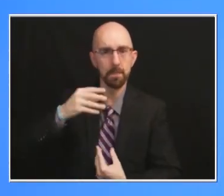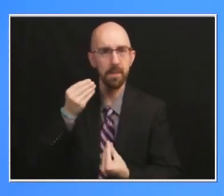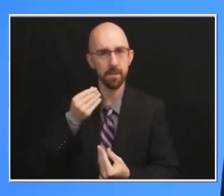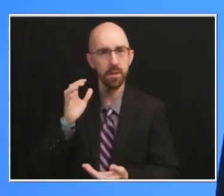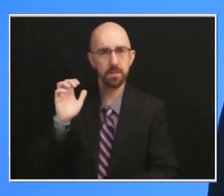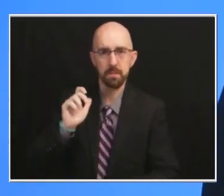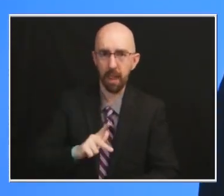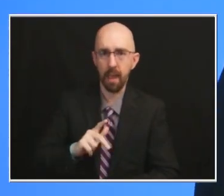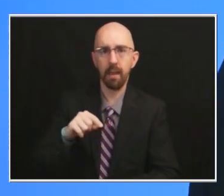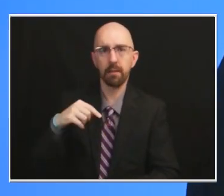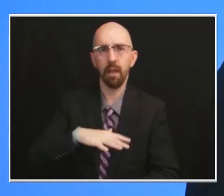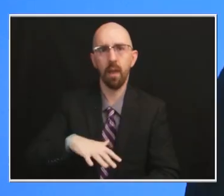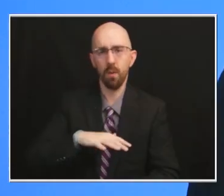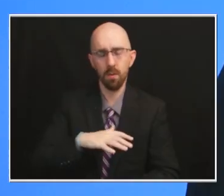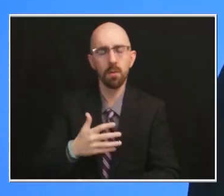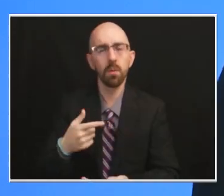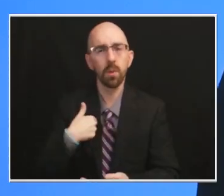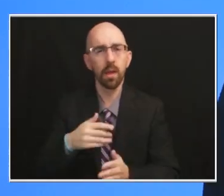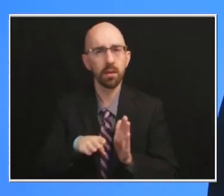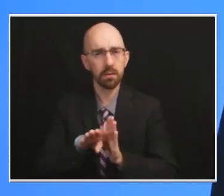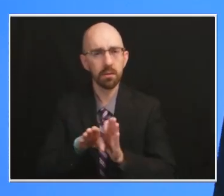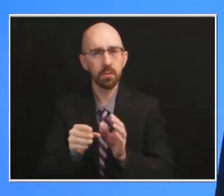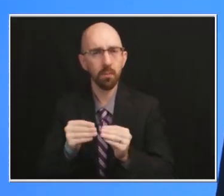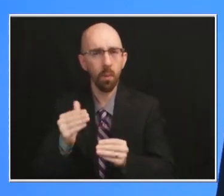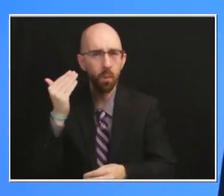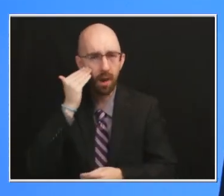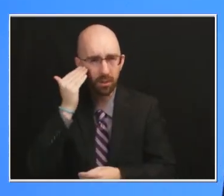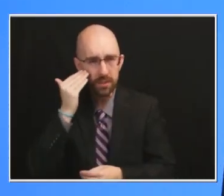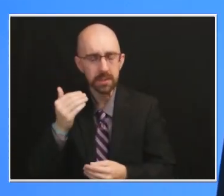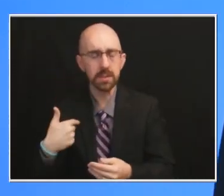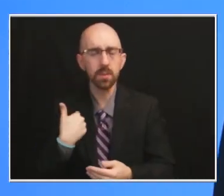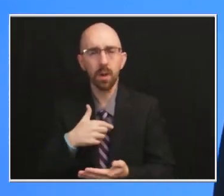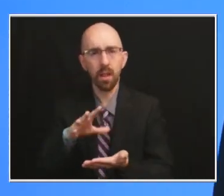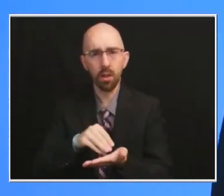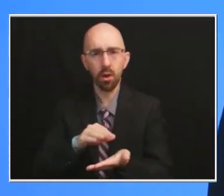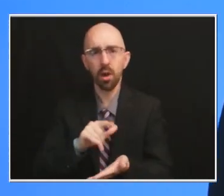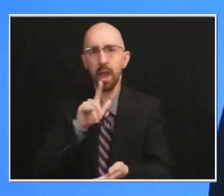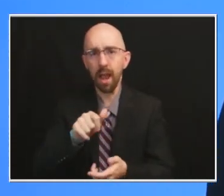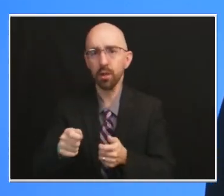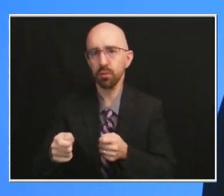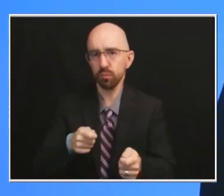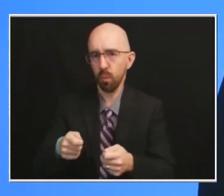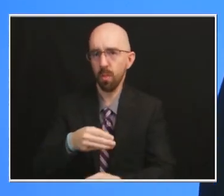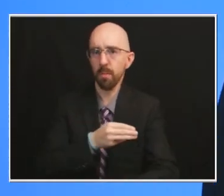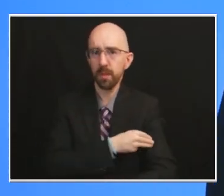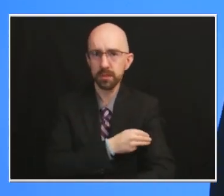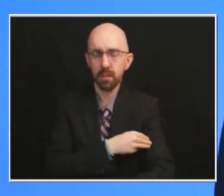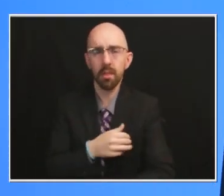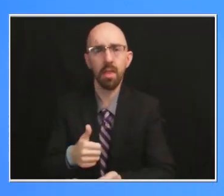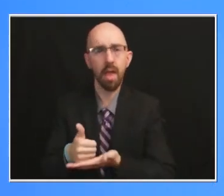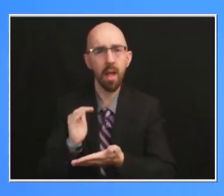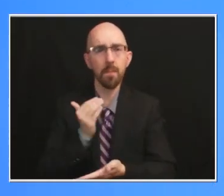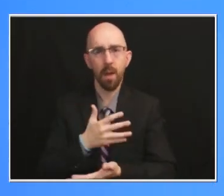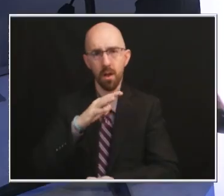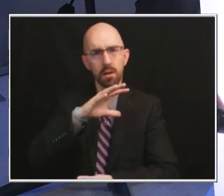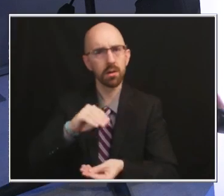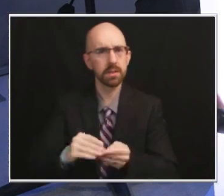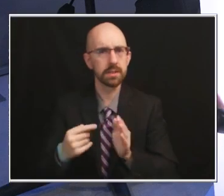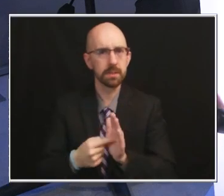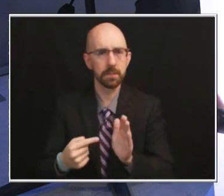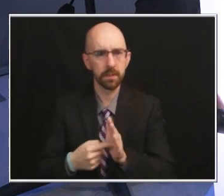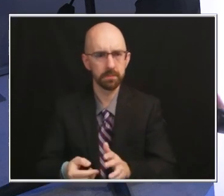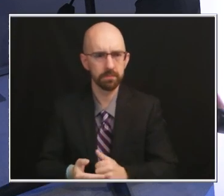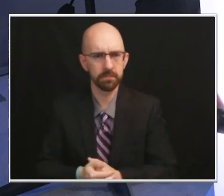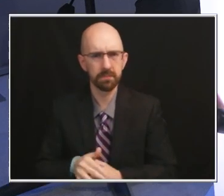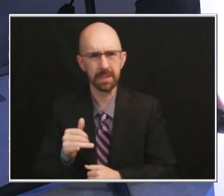we develop better awareness, we learn to actually control the muscles and help our overall symptoms. Super interesting.